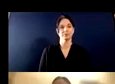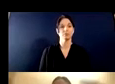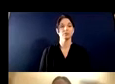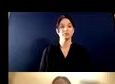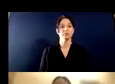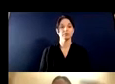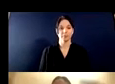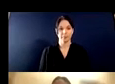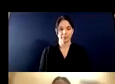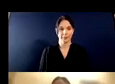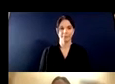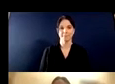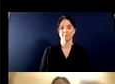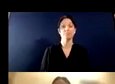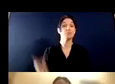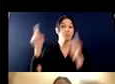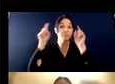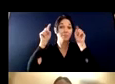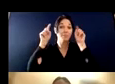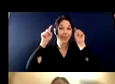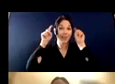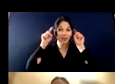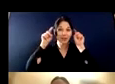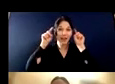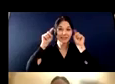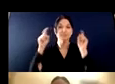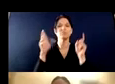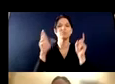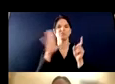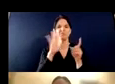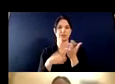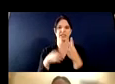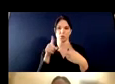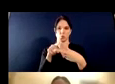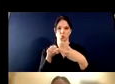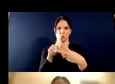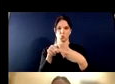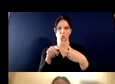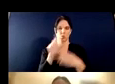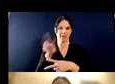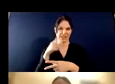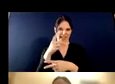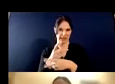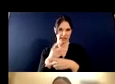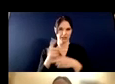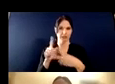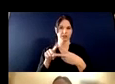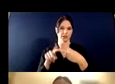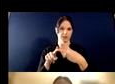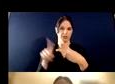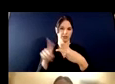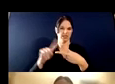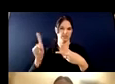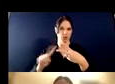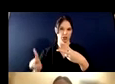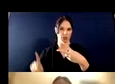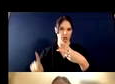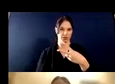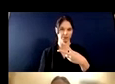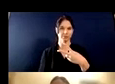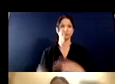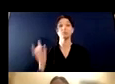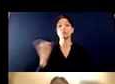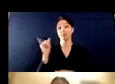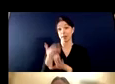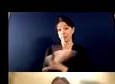All right, so hearing aids, we are going to talk about two different types of hearing aids. As I mentioned earlier, hearing